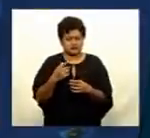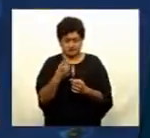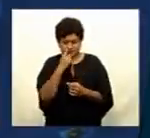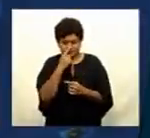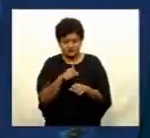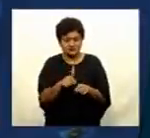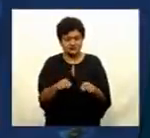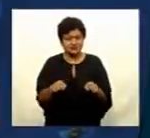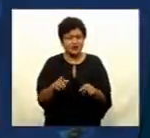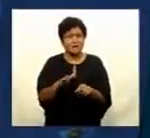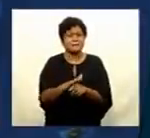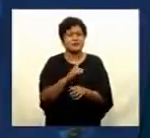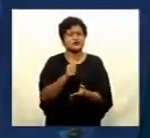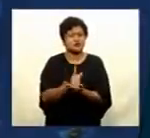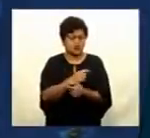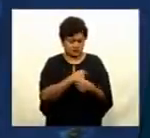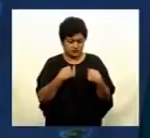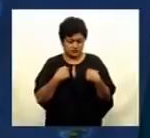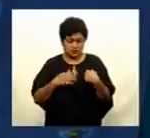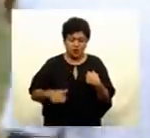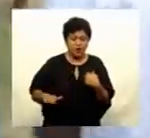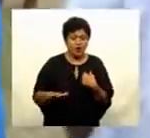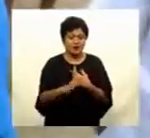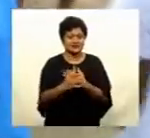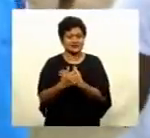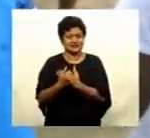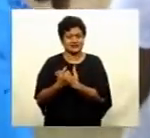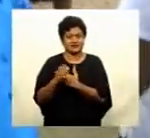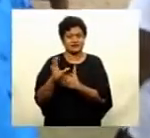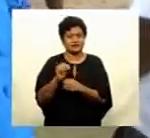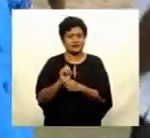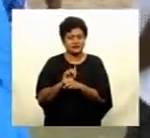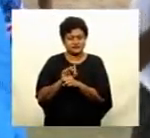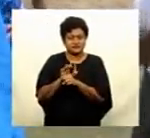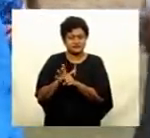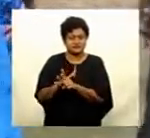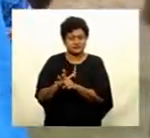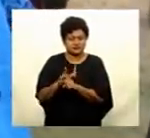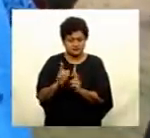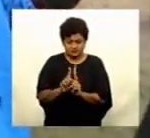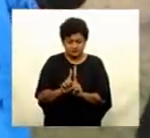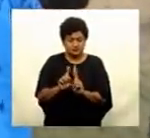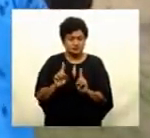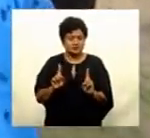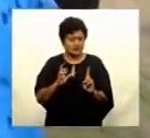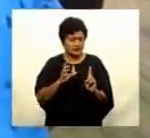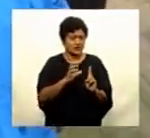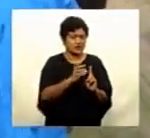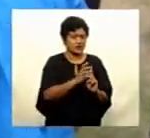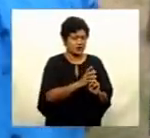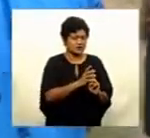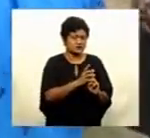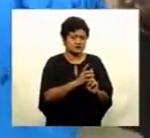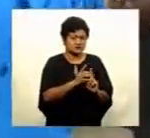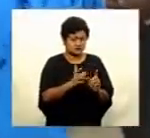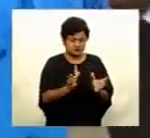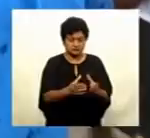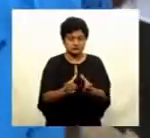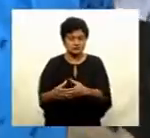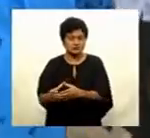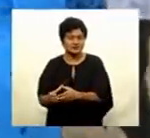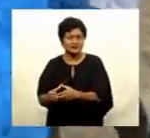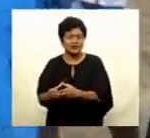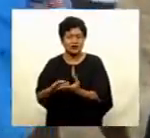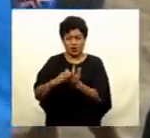to ensure that we are safe from the virus. He says if isolation and quarantine facilities are set up in